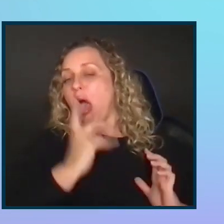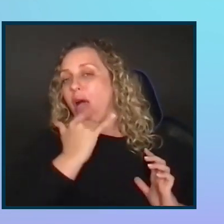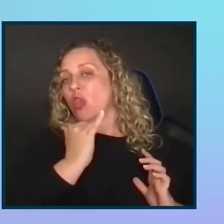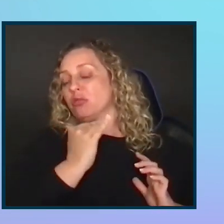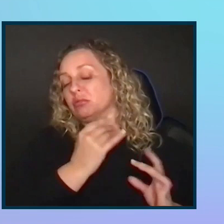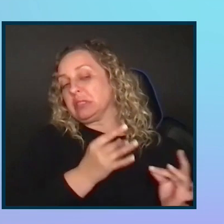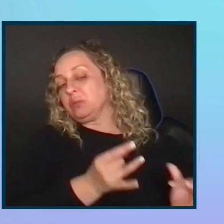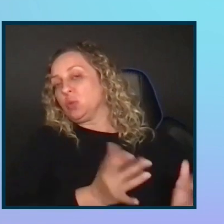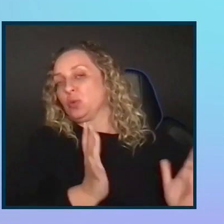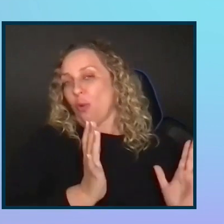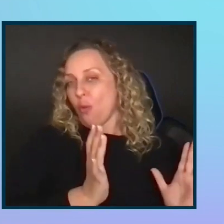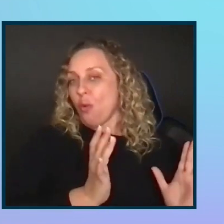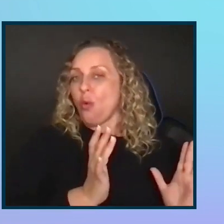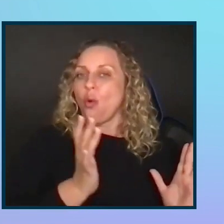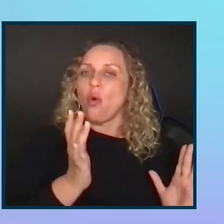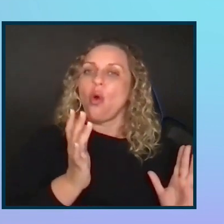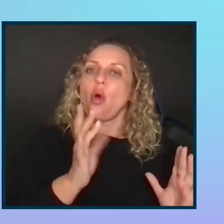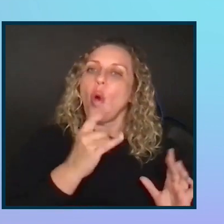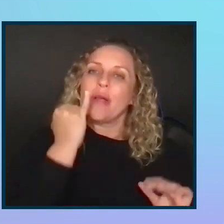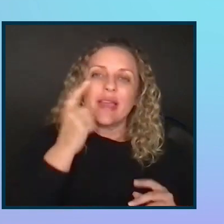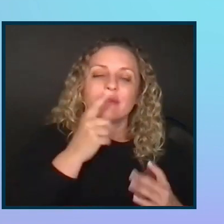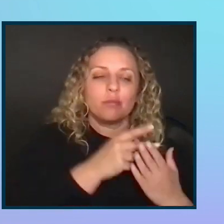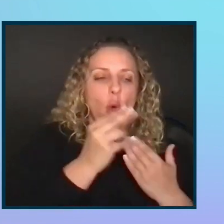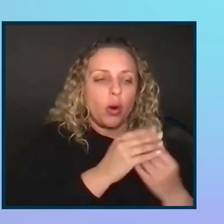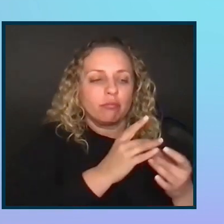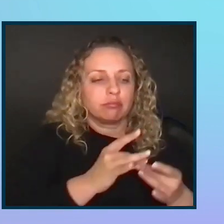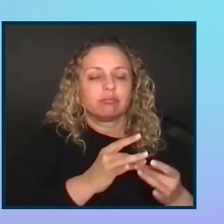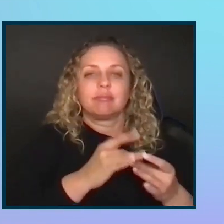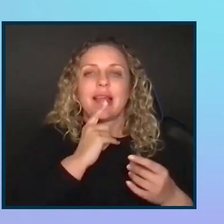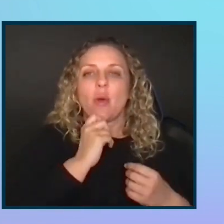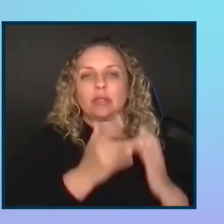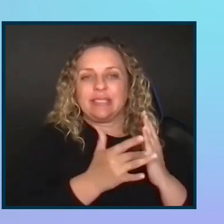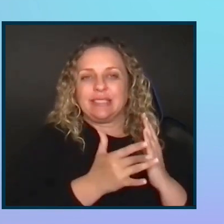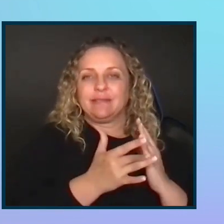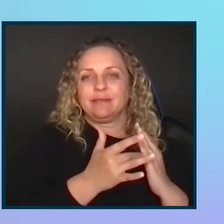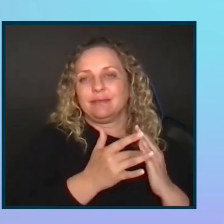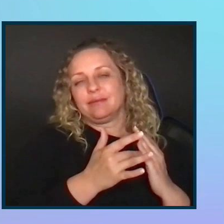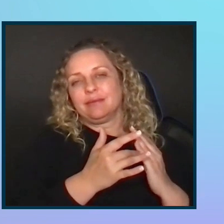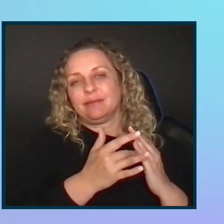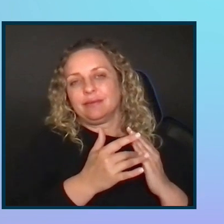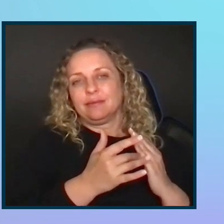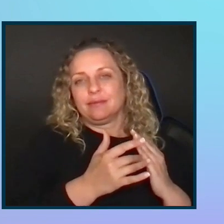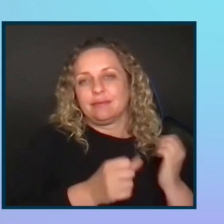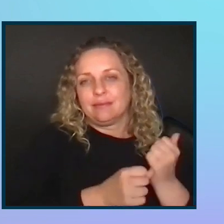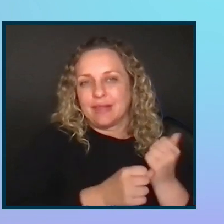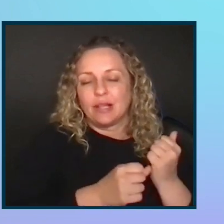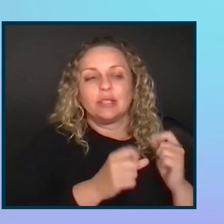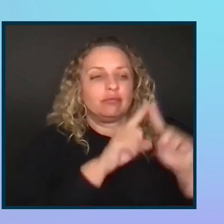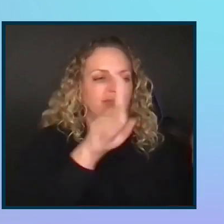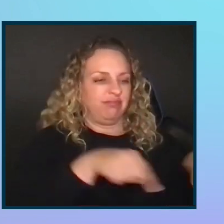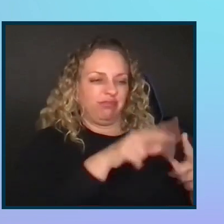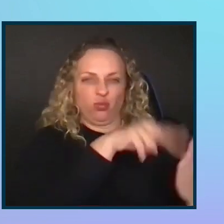slick, as long as it's programmatically good and it works well with assistive technology such as screen readers. I don't have beef with it per